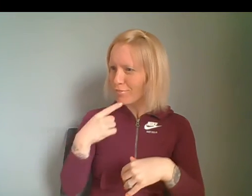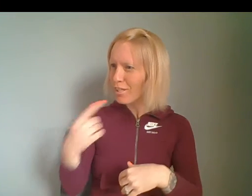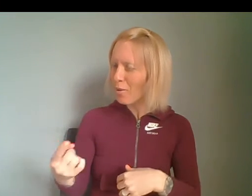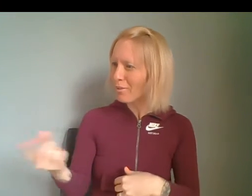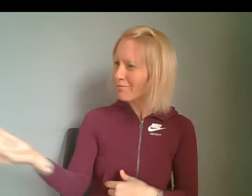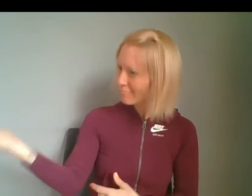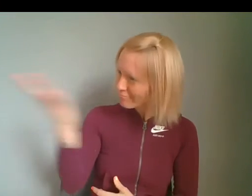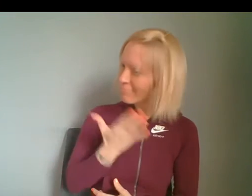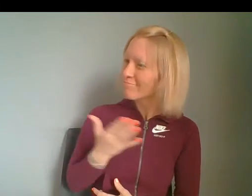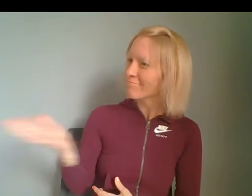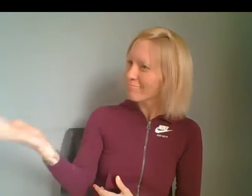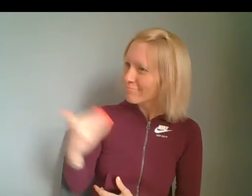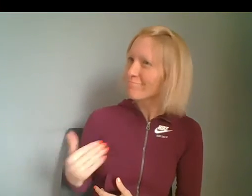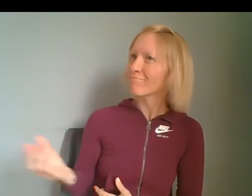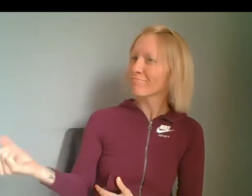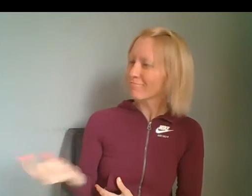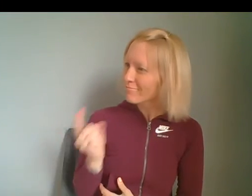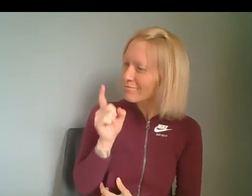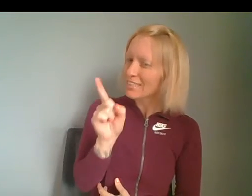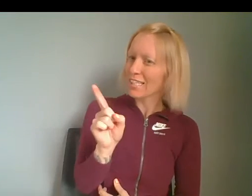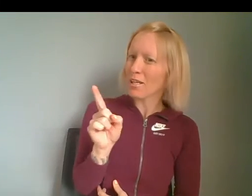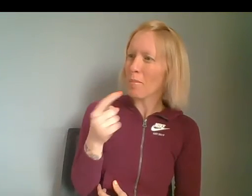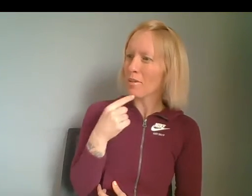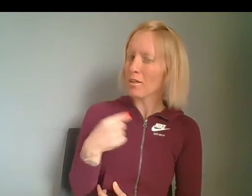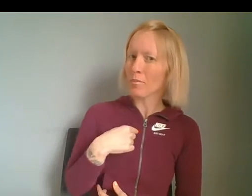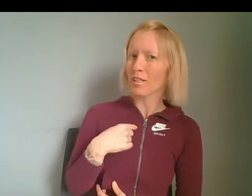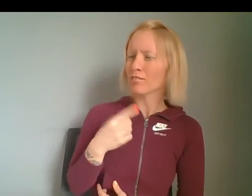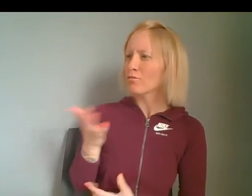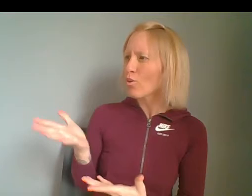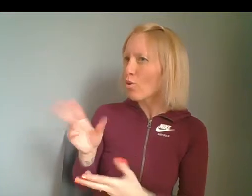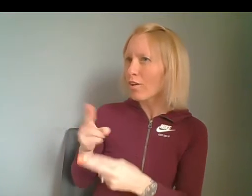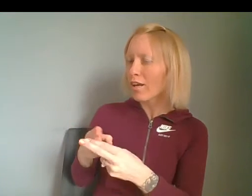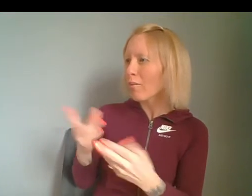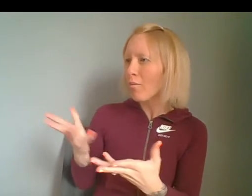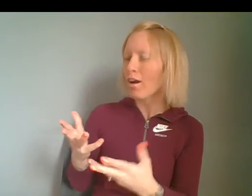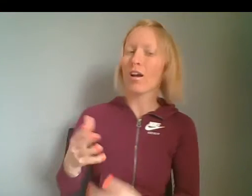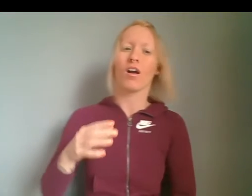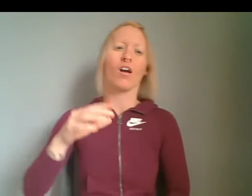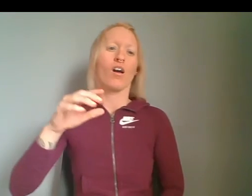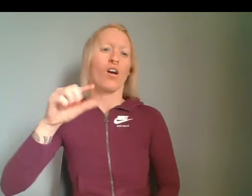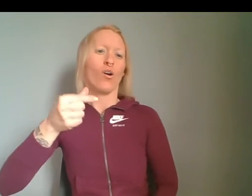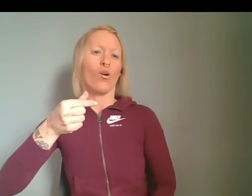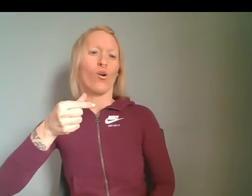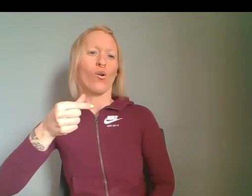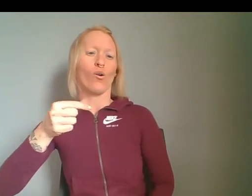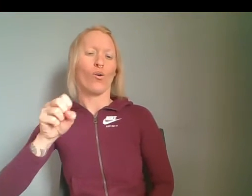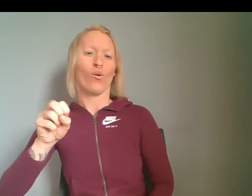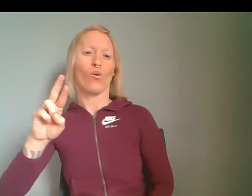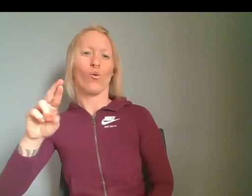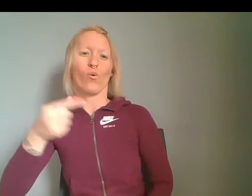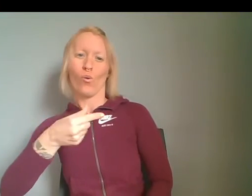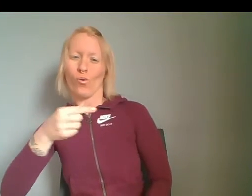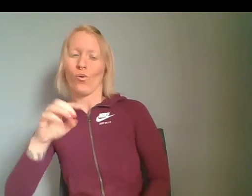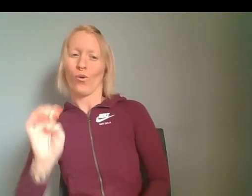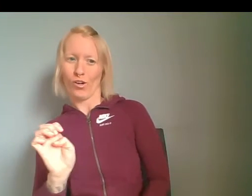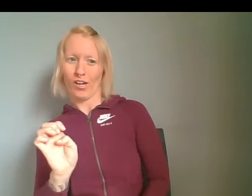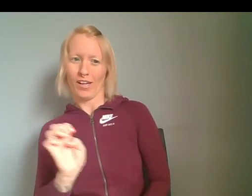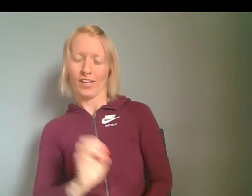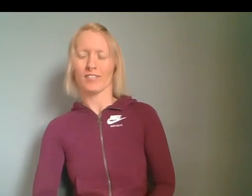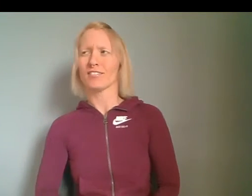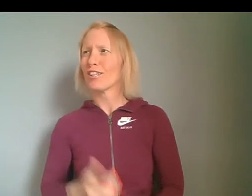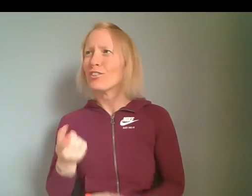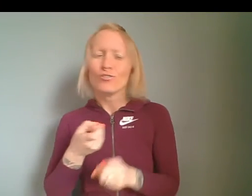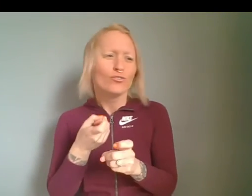up. What's the joke? What's your name? Jorge. Jorge. What is the joke about decomposers you know? Tell